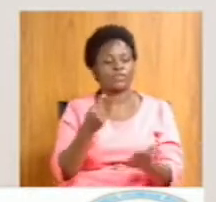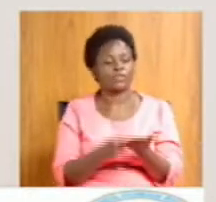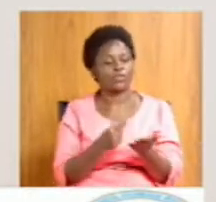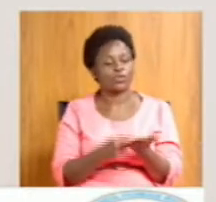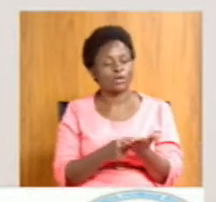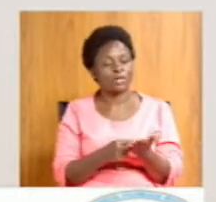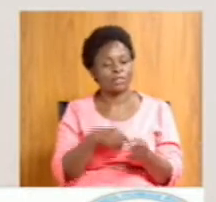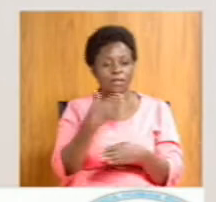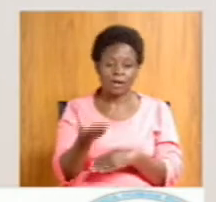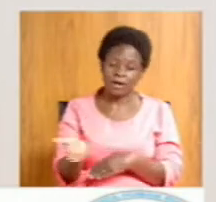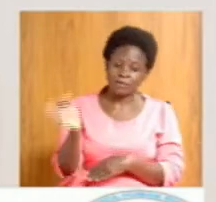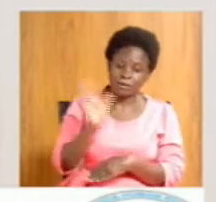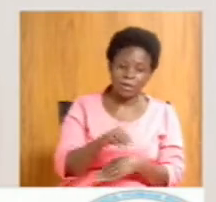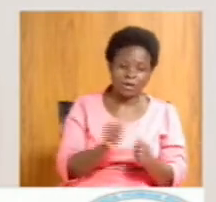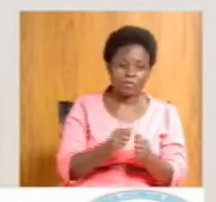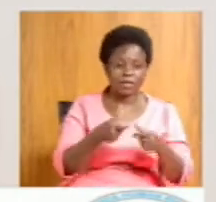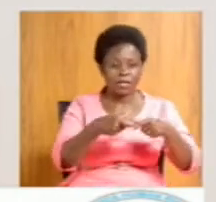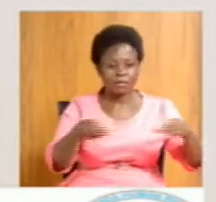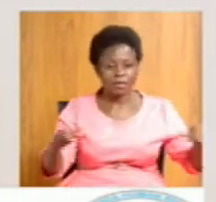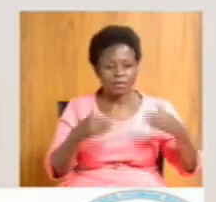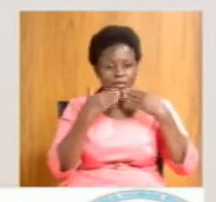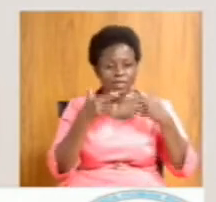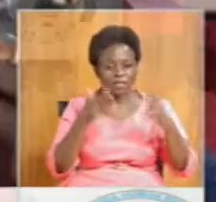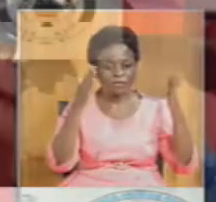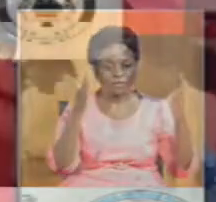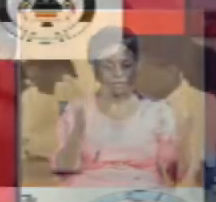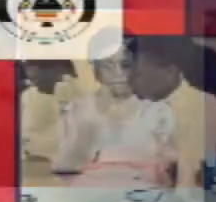platforms and then we'll come back with another panel thank you ladies and gentlemen